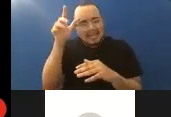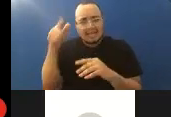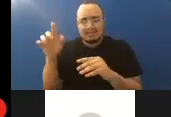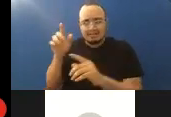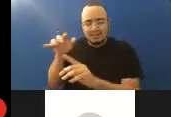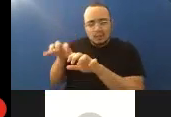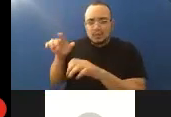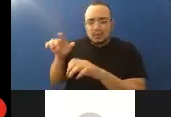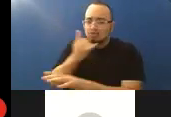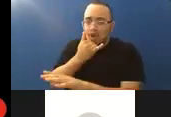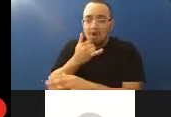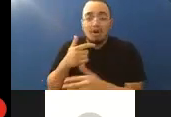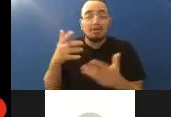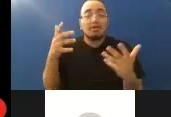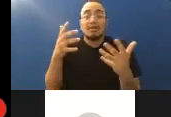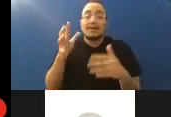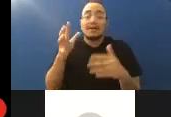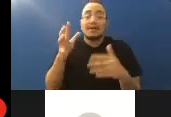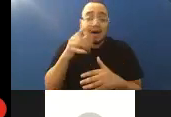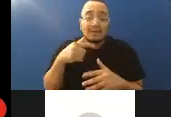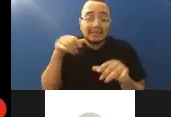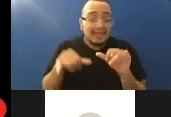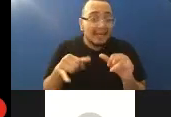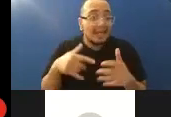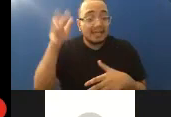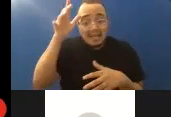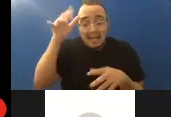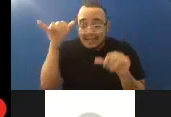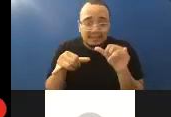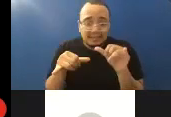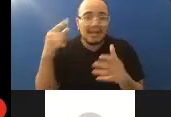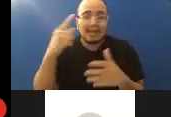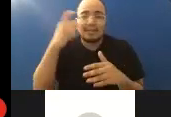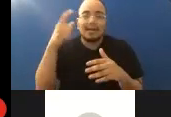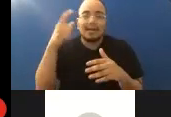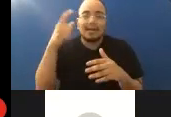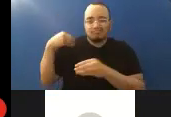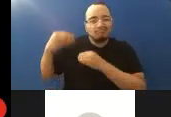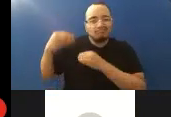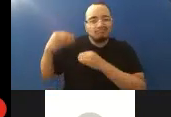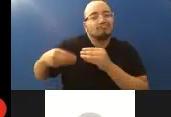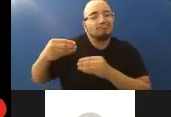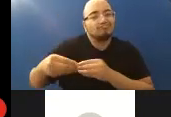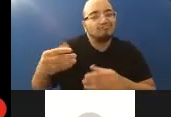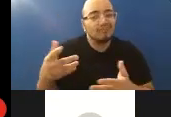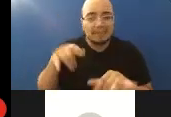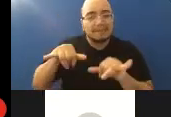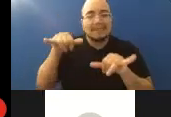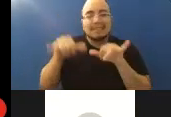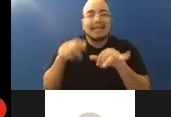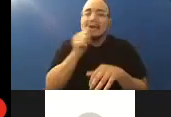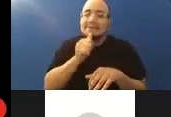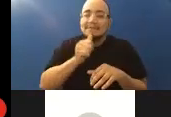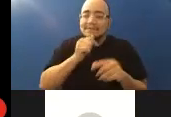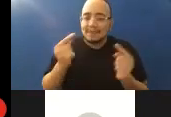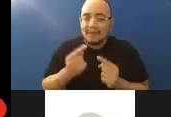because they're obligated. They stay because this is what they were taught from generation to generation. So, you know, we really got to